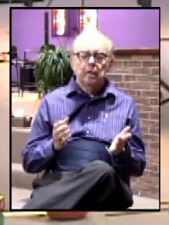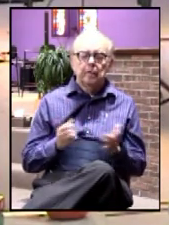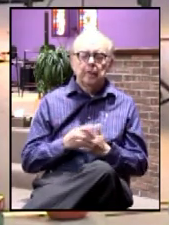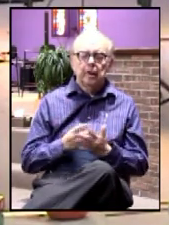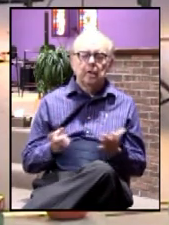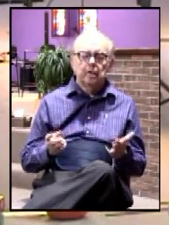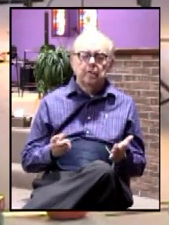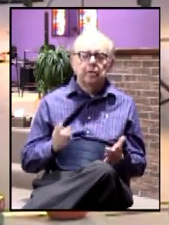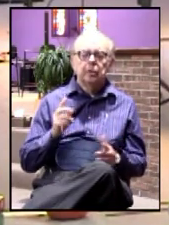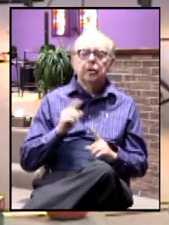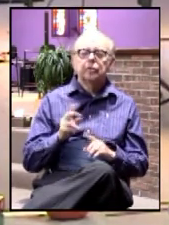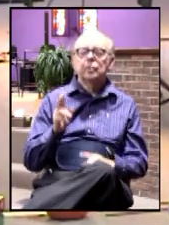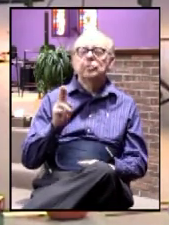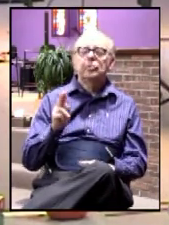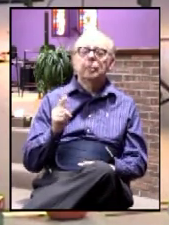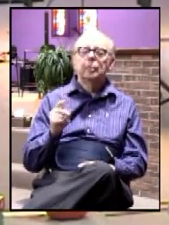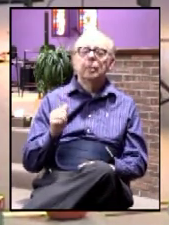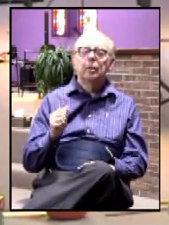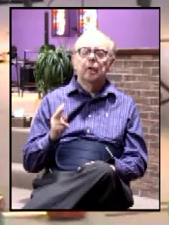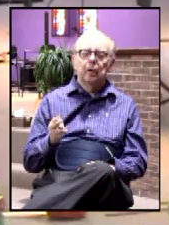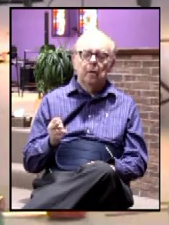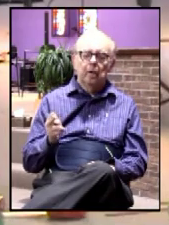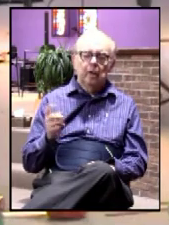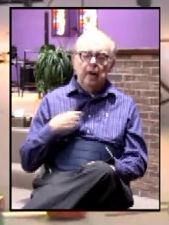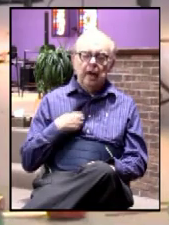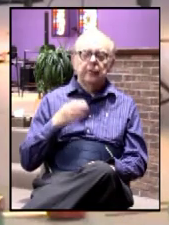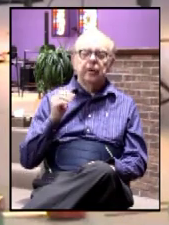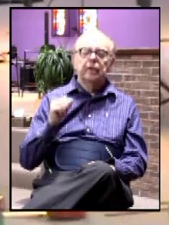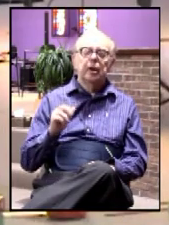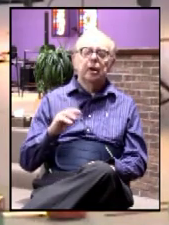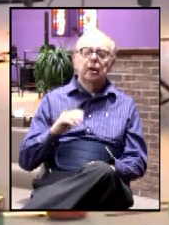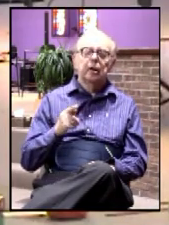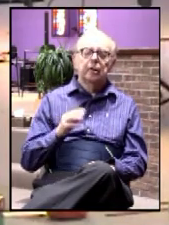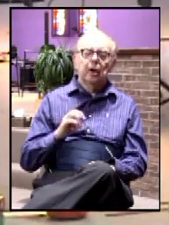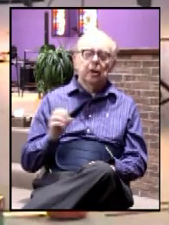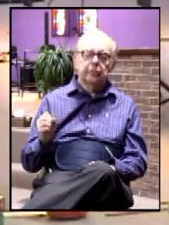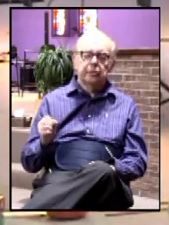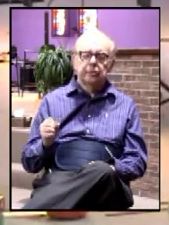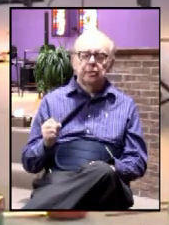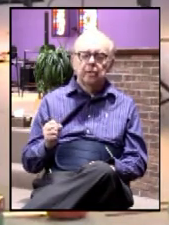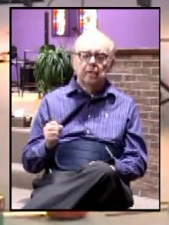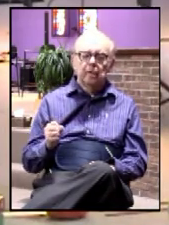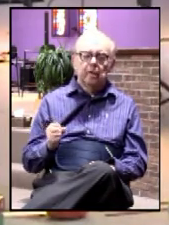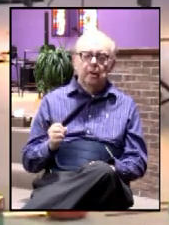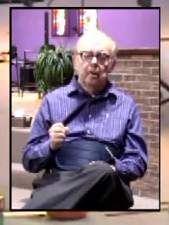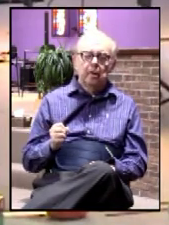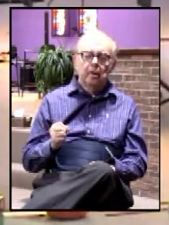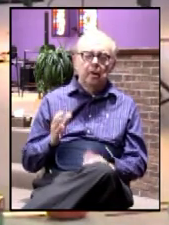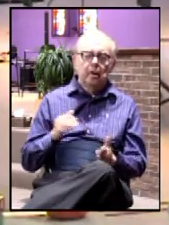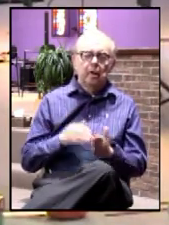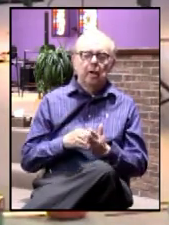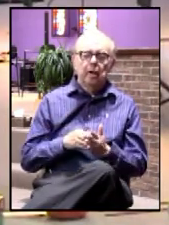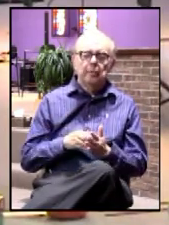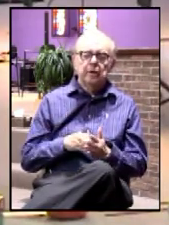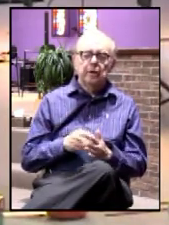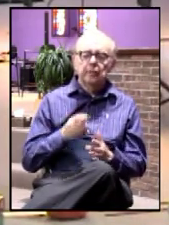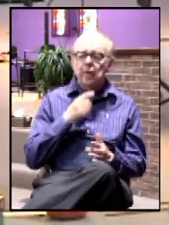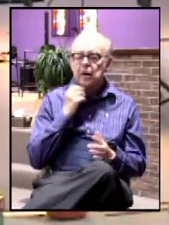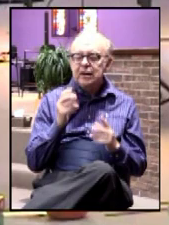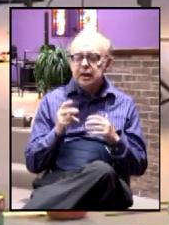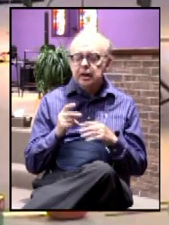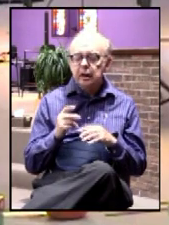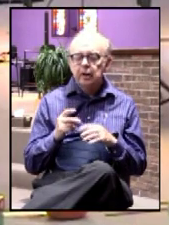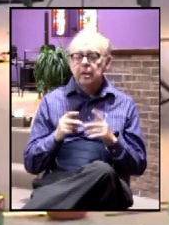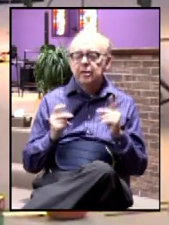go out into Utah, there are these arches right in the middle of the